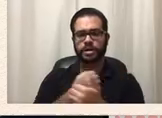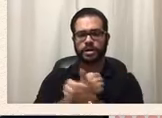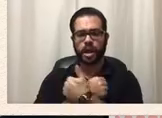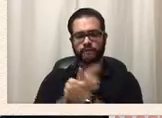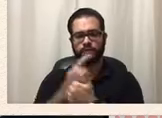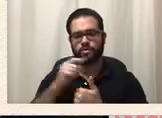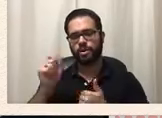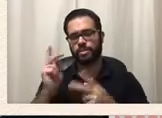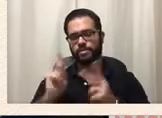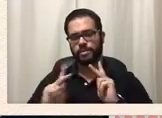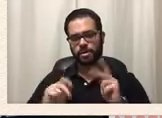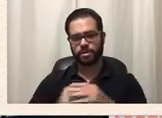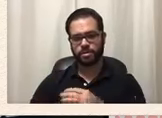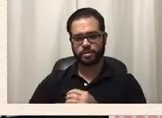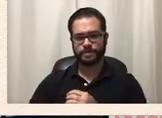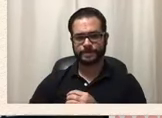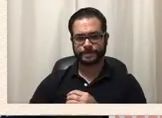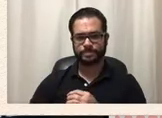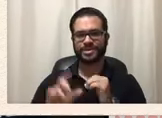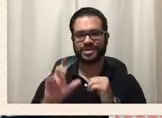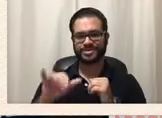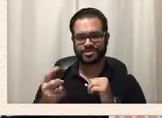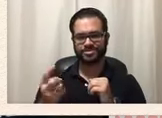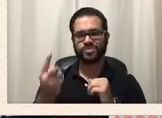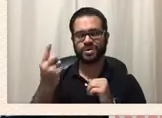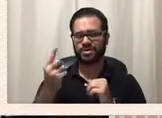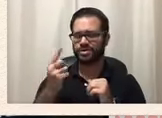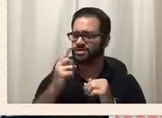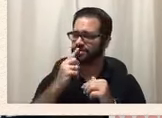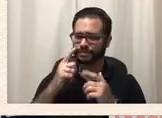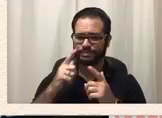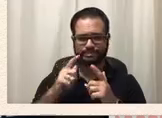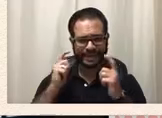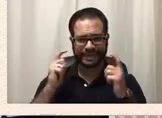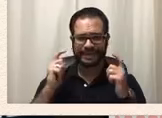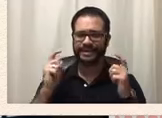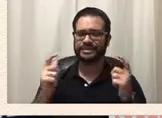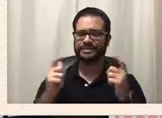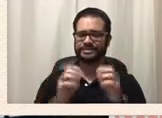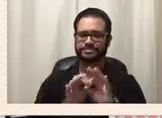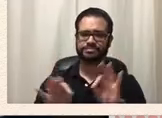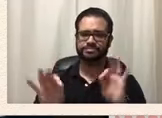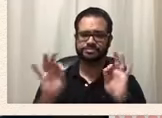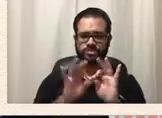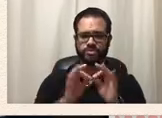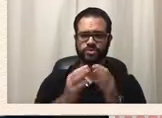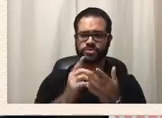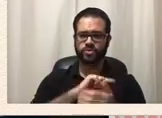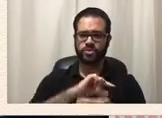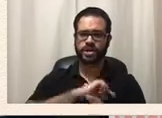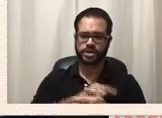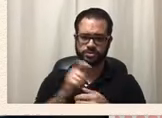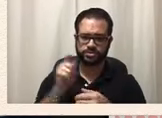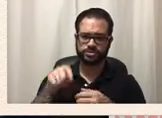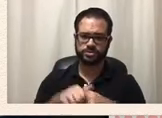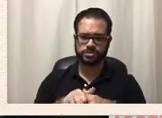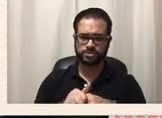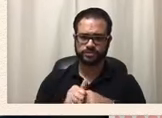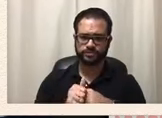And that is one of the ingredients in your secret life. You have to